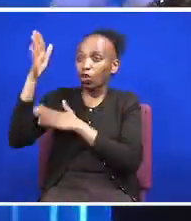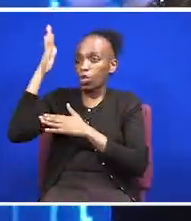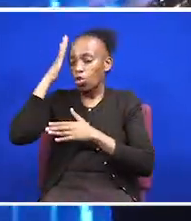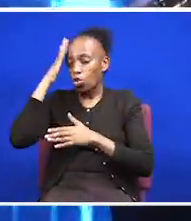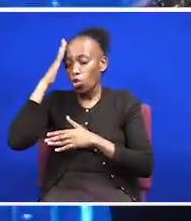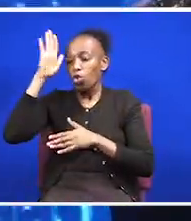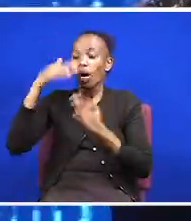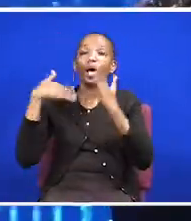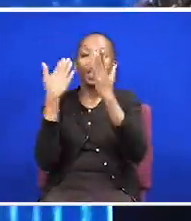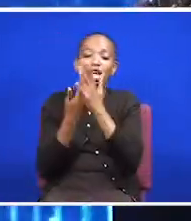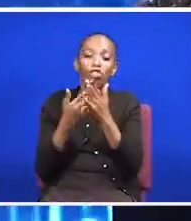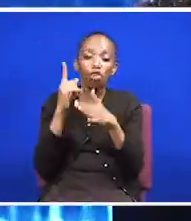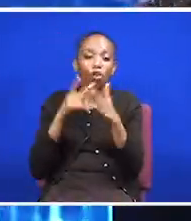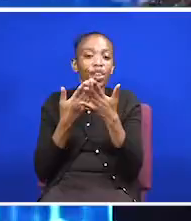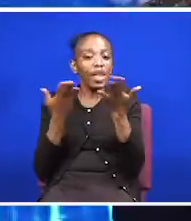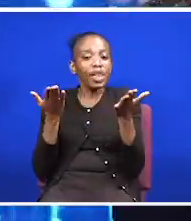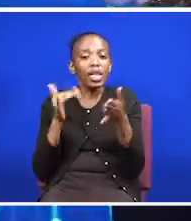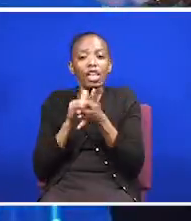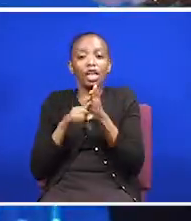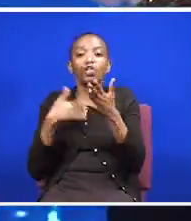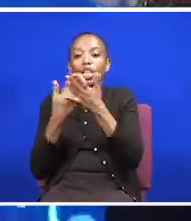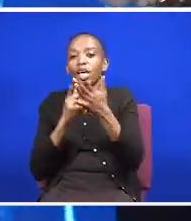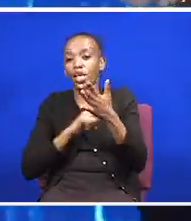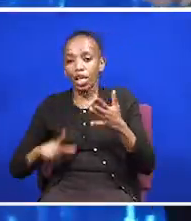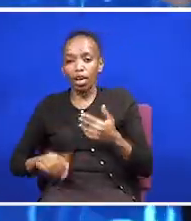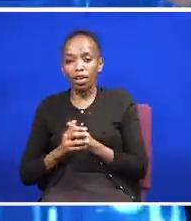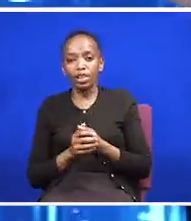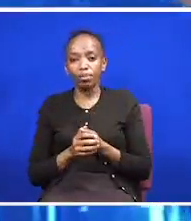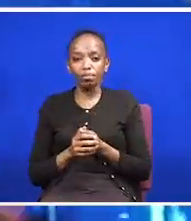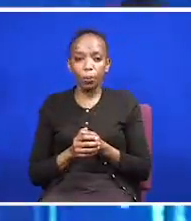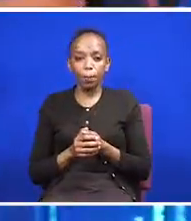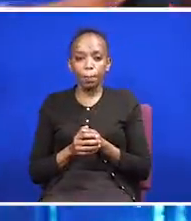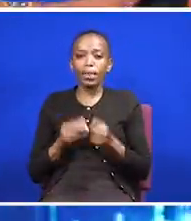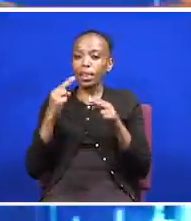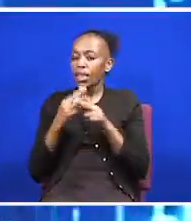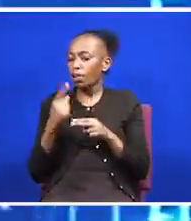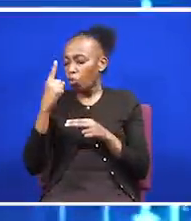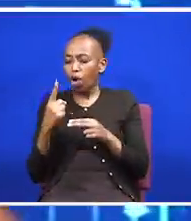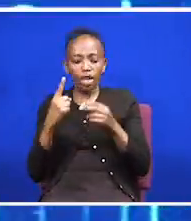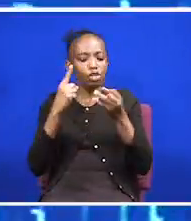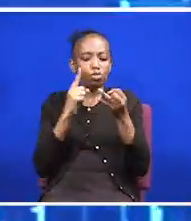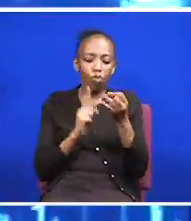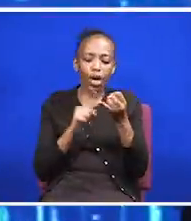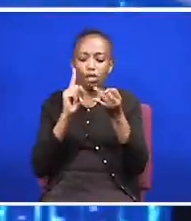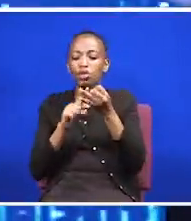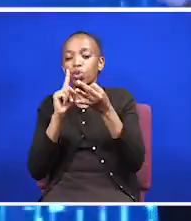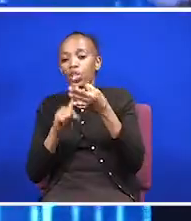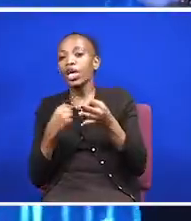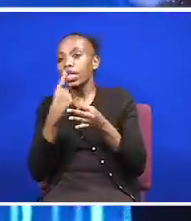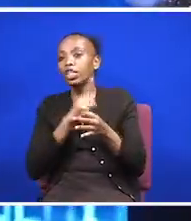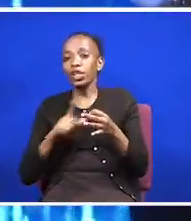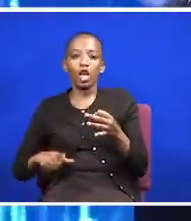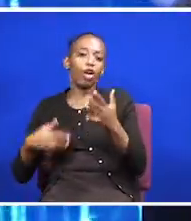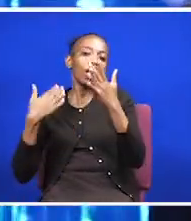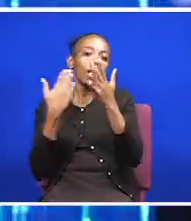you are grateful. What is that thing that you're thanking the Lord for? Name one, name two, name three. Tell the Lord, thank